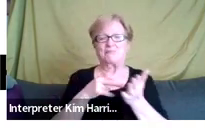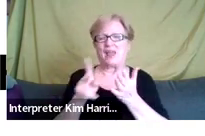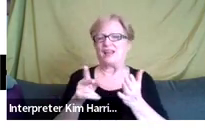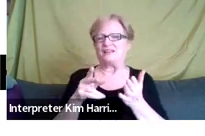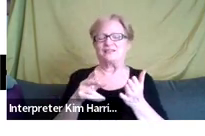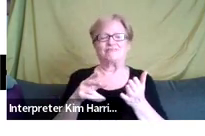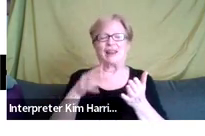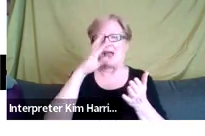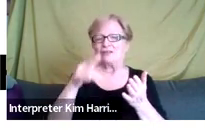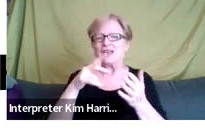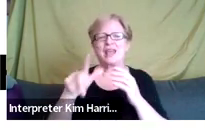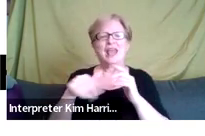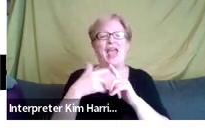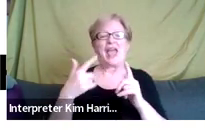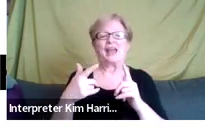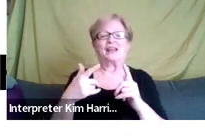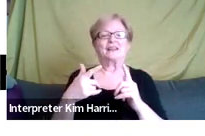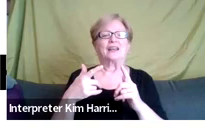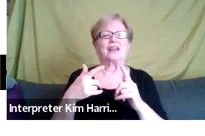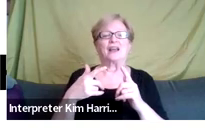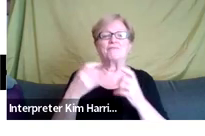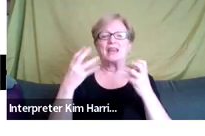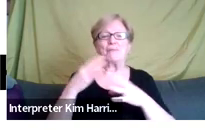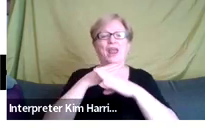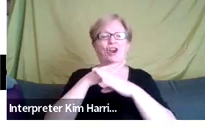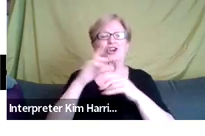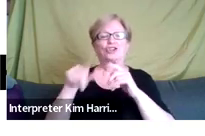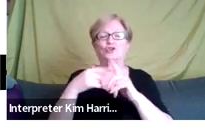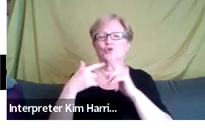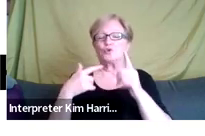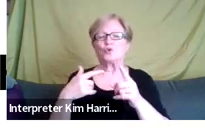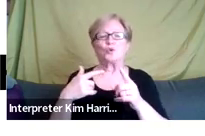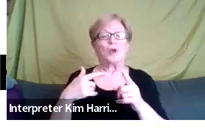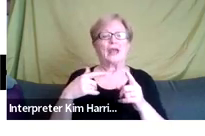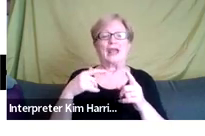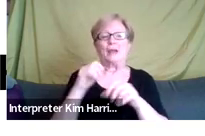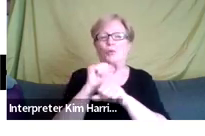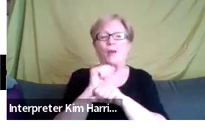Again, barriers to competitive integrated employment.